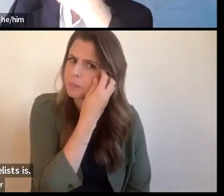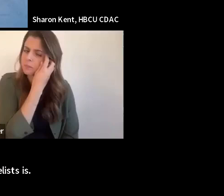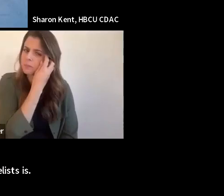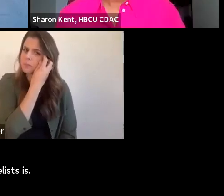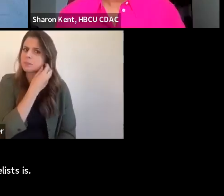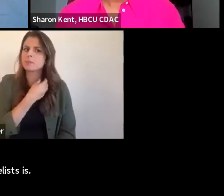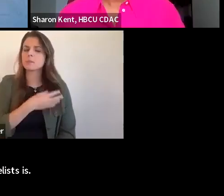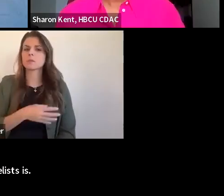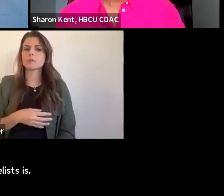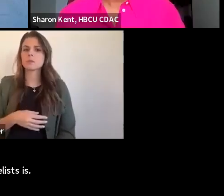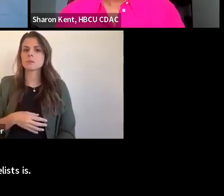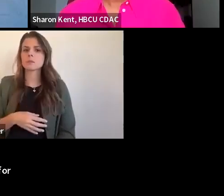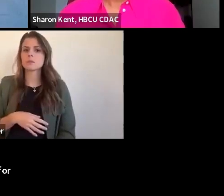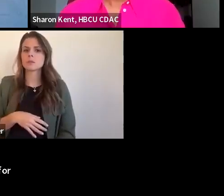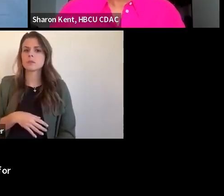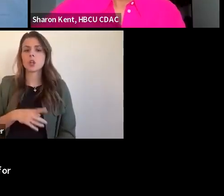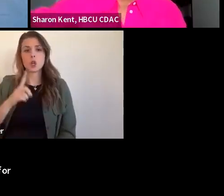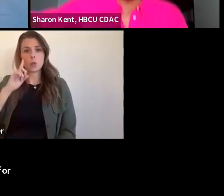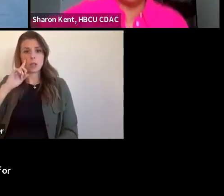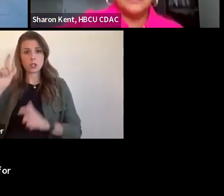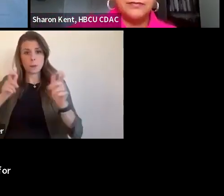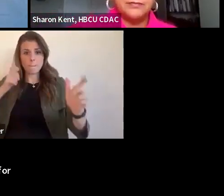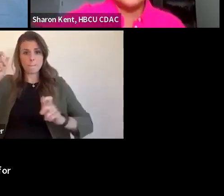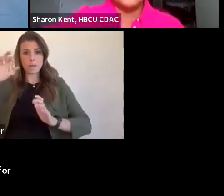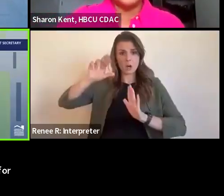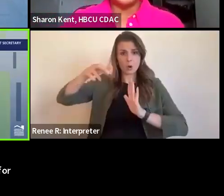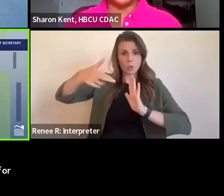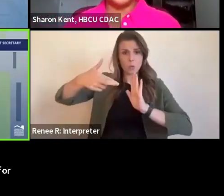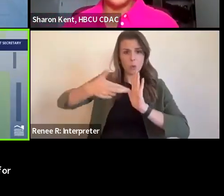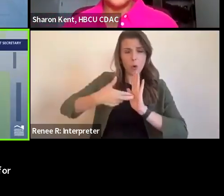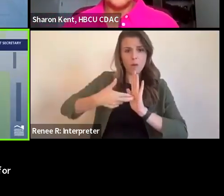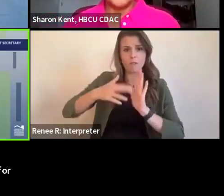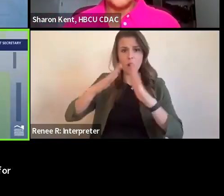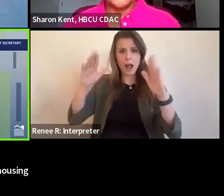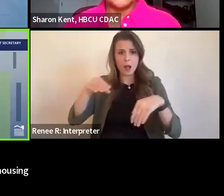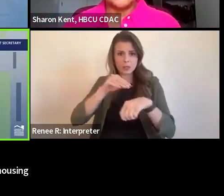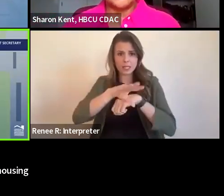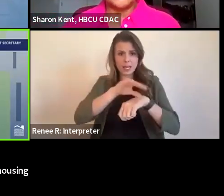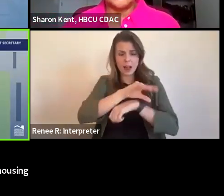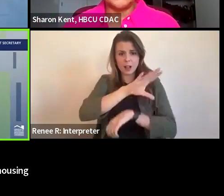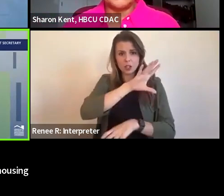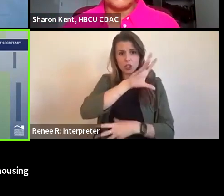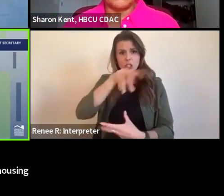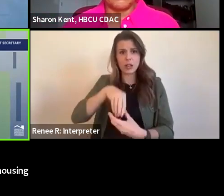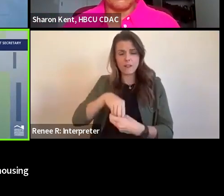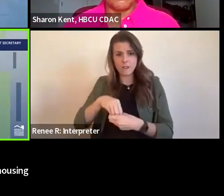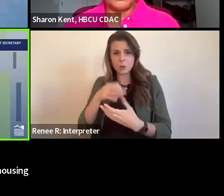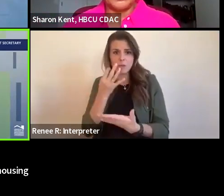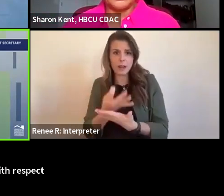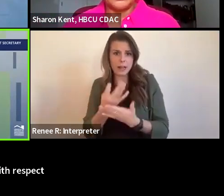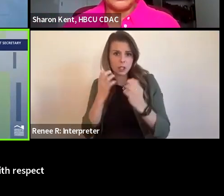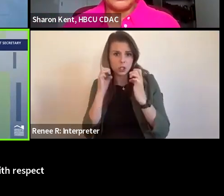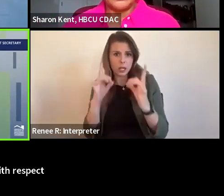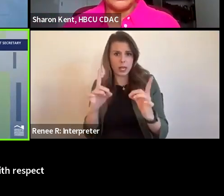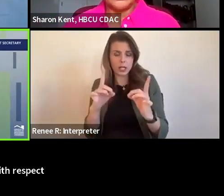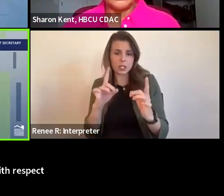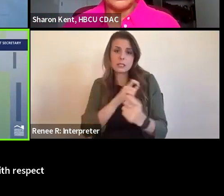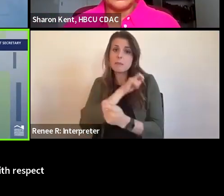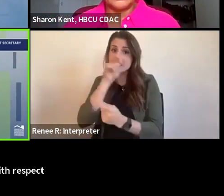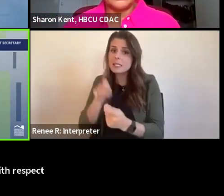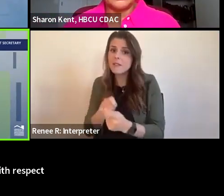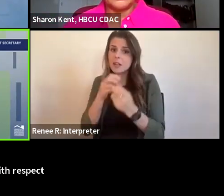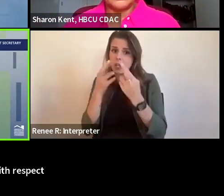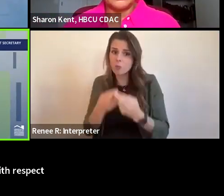for housing counselors to play in financial education with respect to the particular kind of resources and services you're